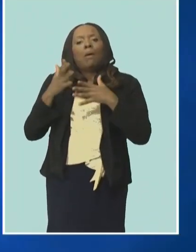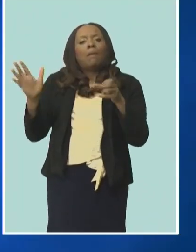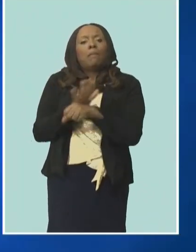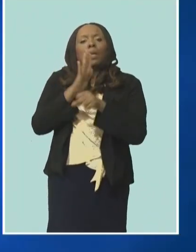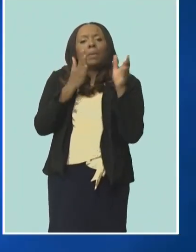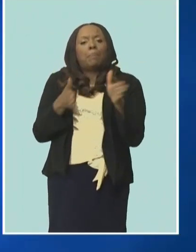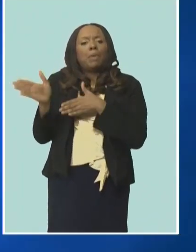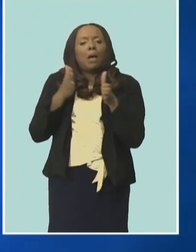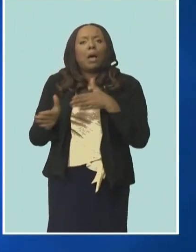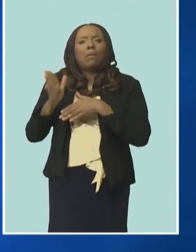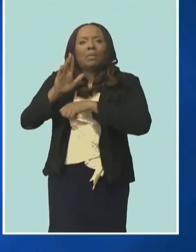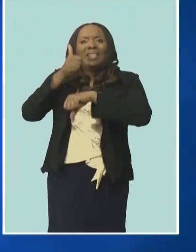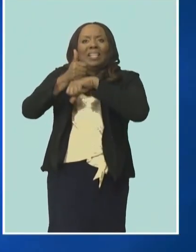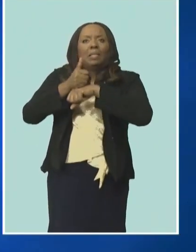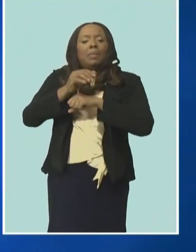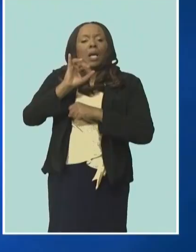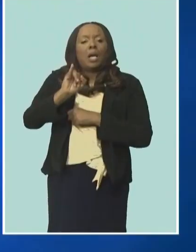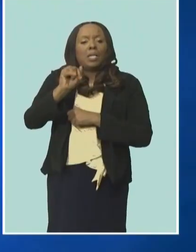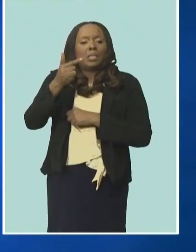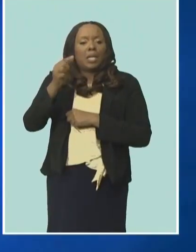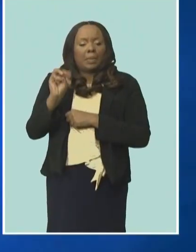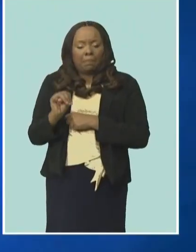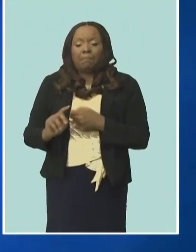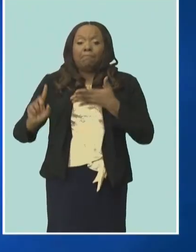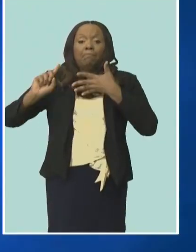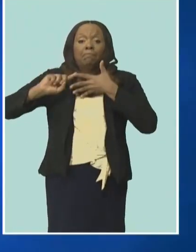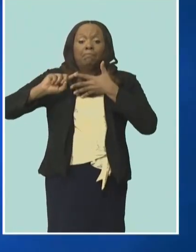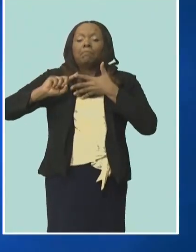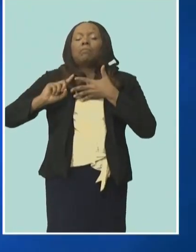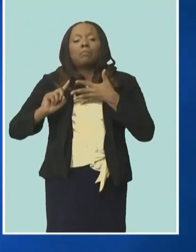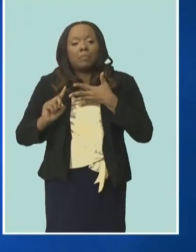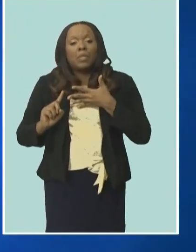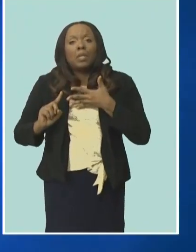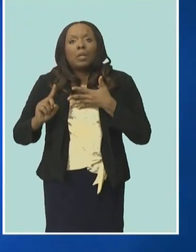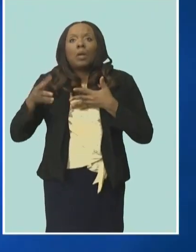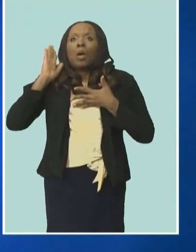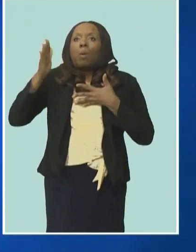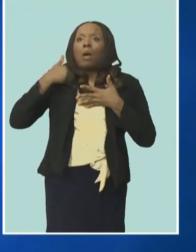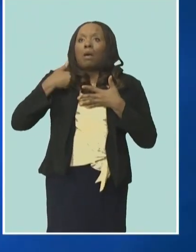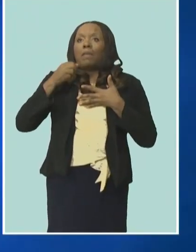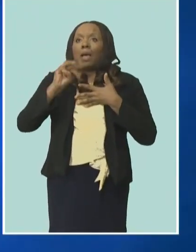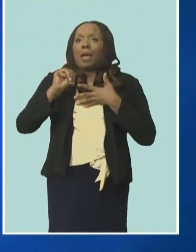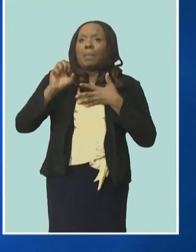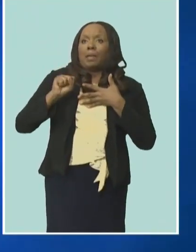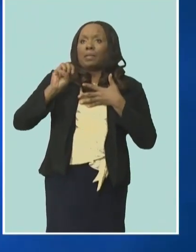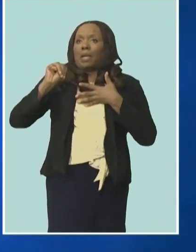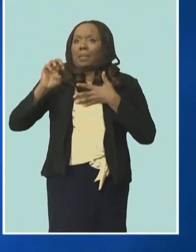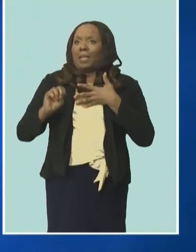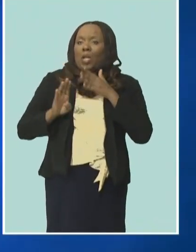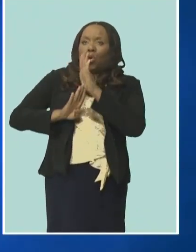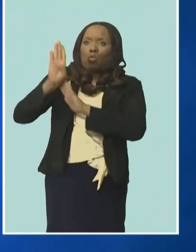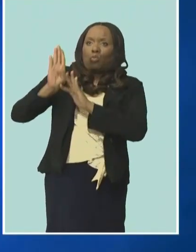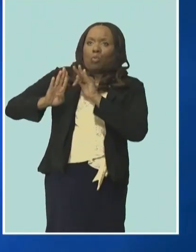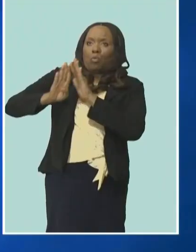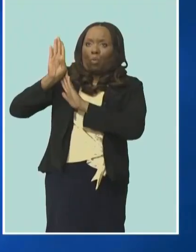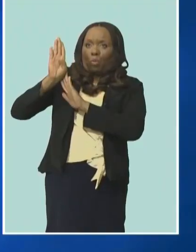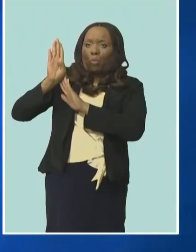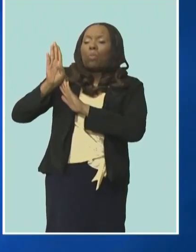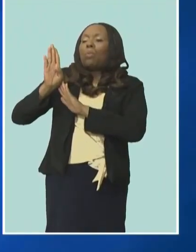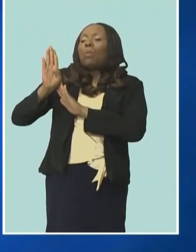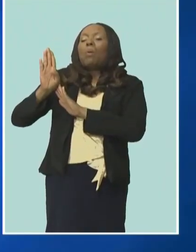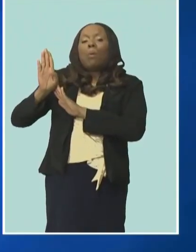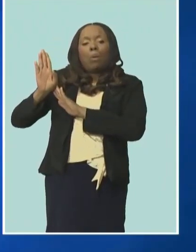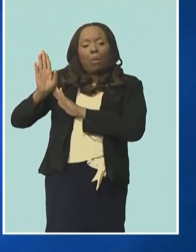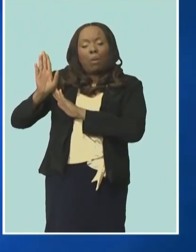launch on the IGM. Secondly, there is to be an MSME growth and co-financing facility, which